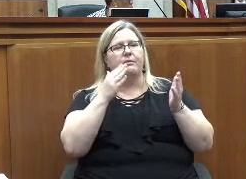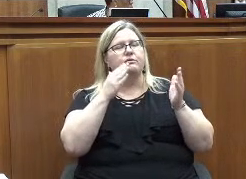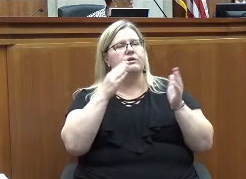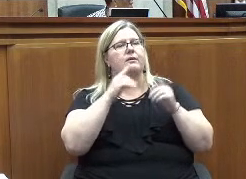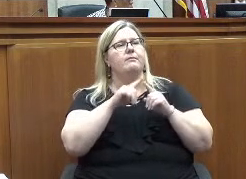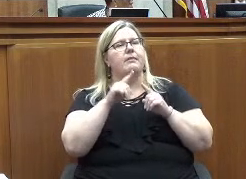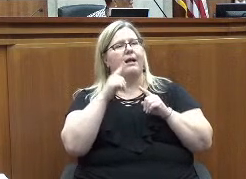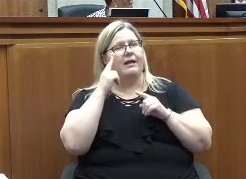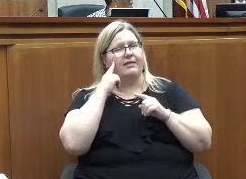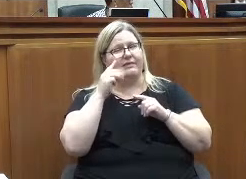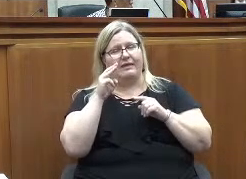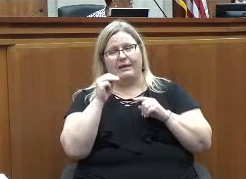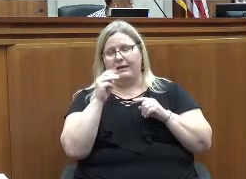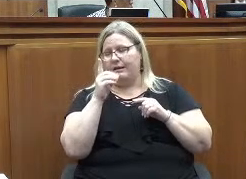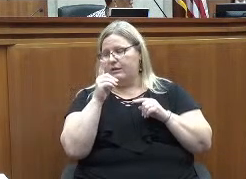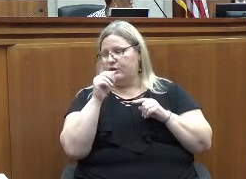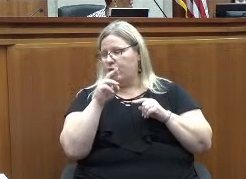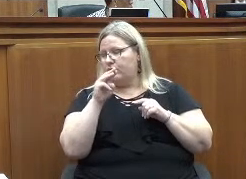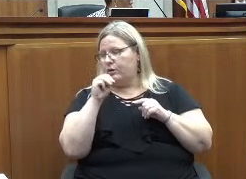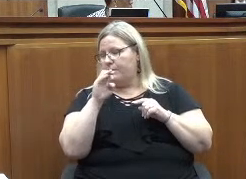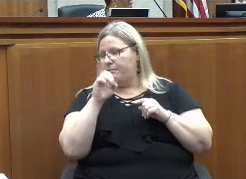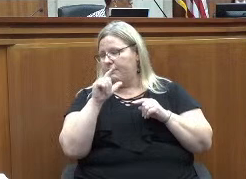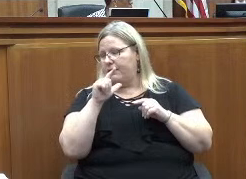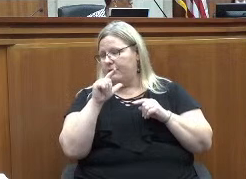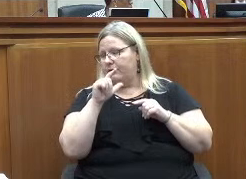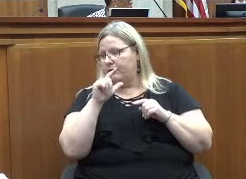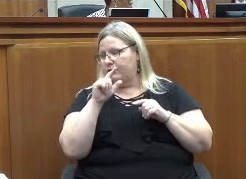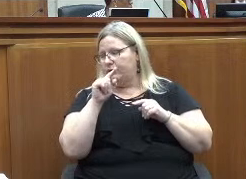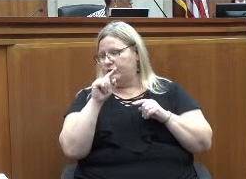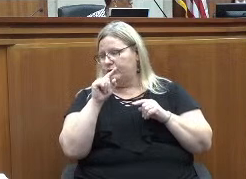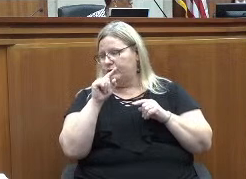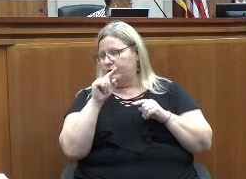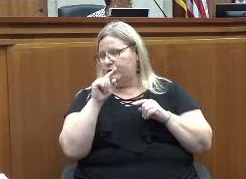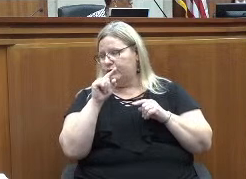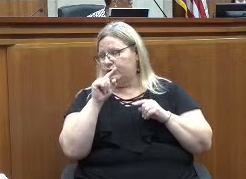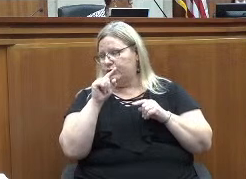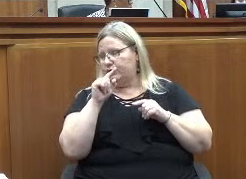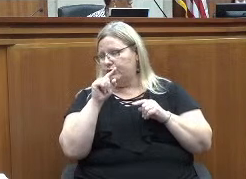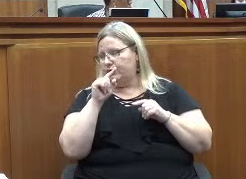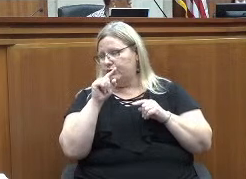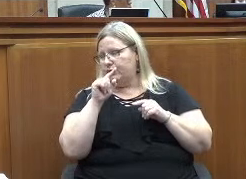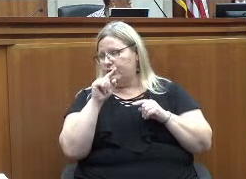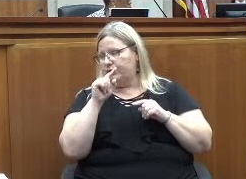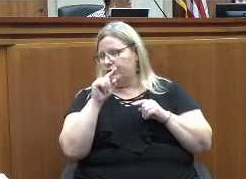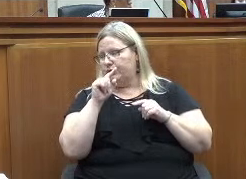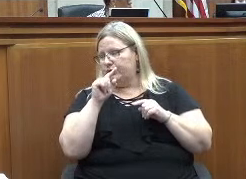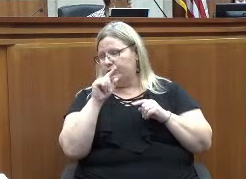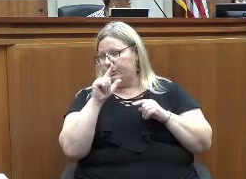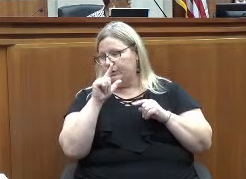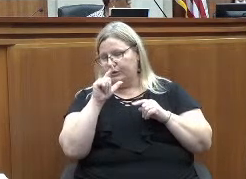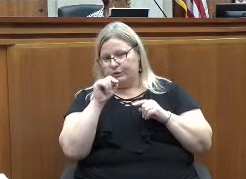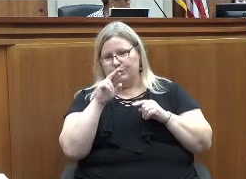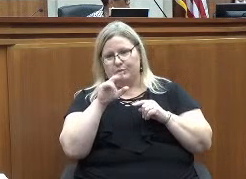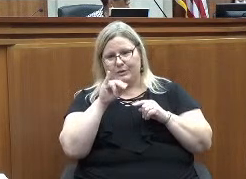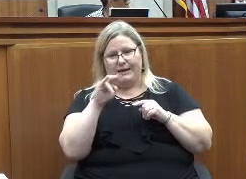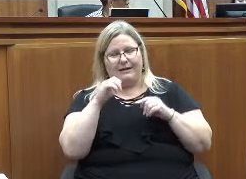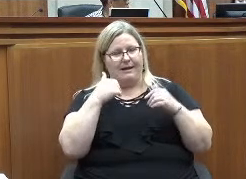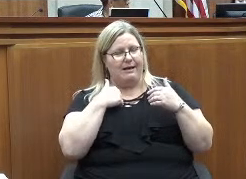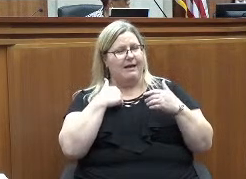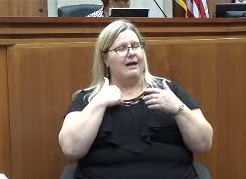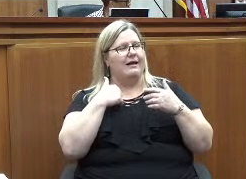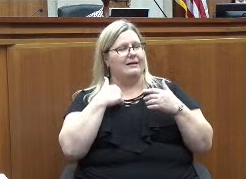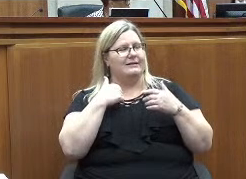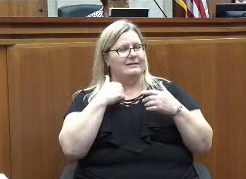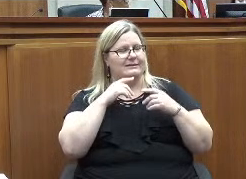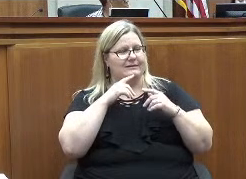raises a good point on this particular issue, that it could be the main campus, it could be at the pod, it could be at a